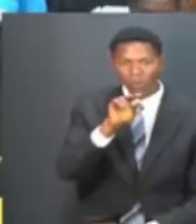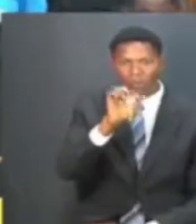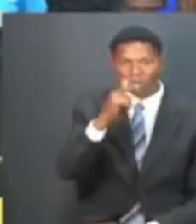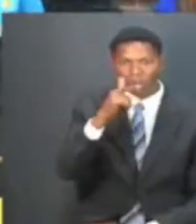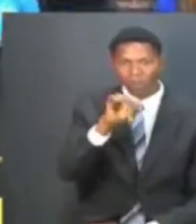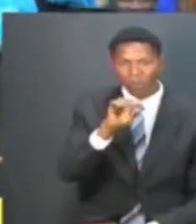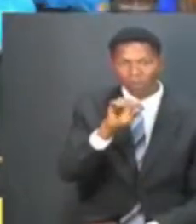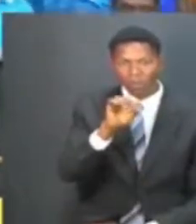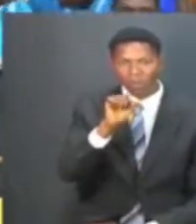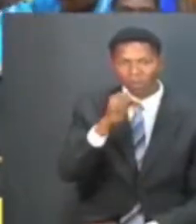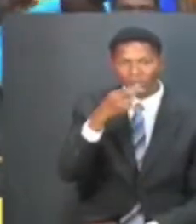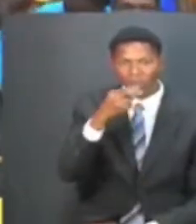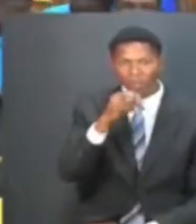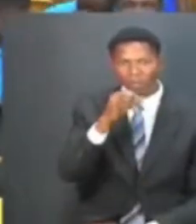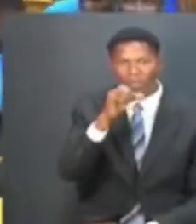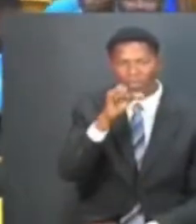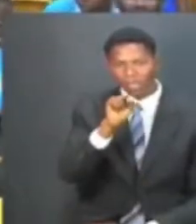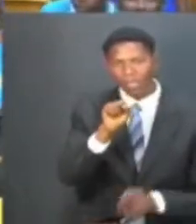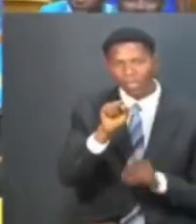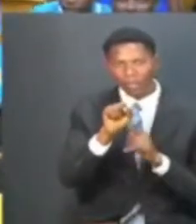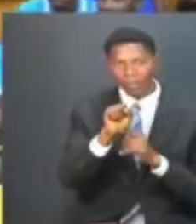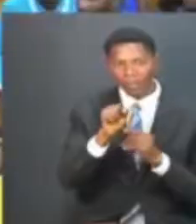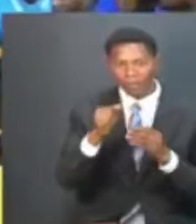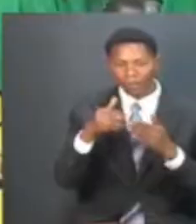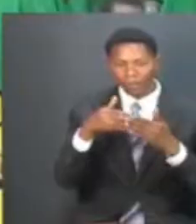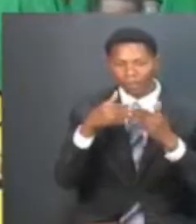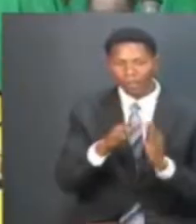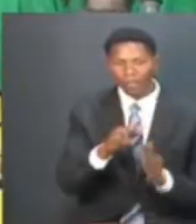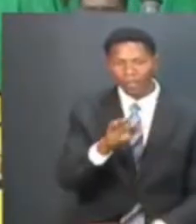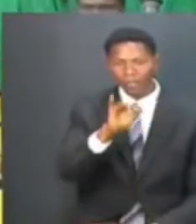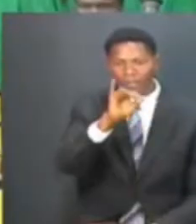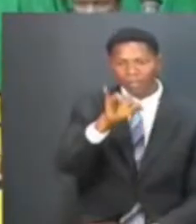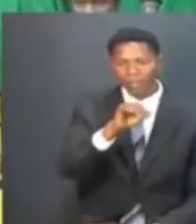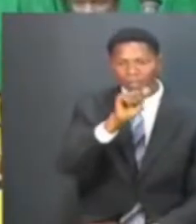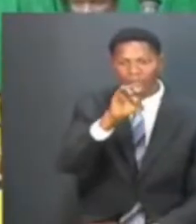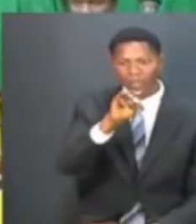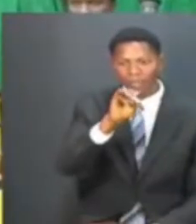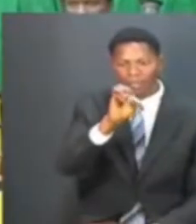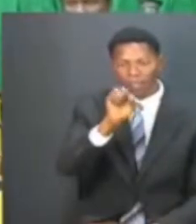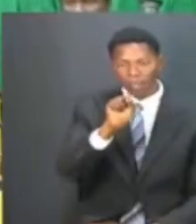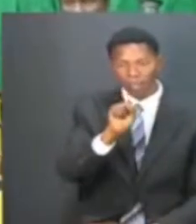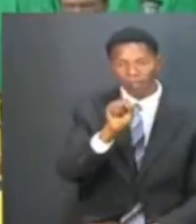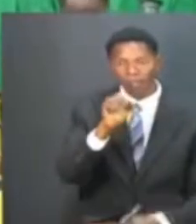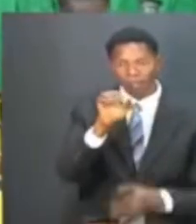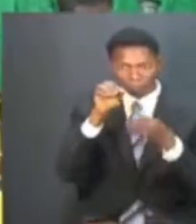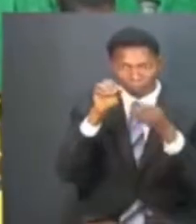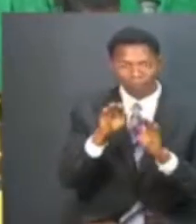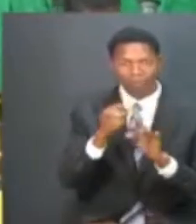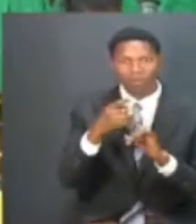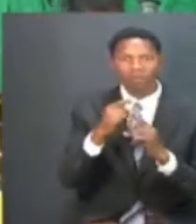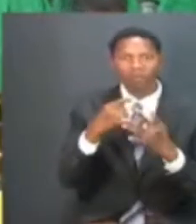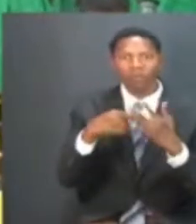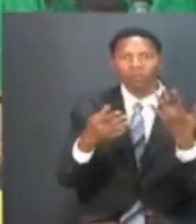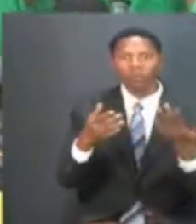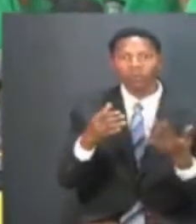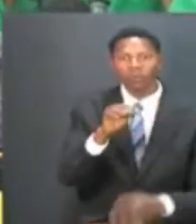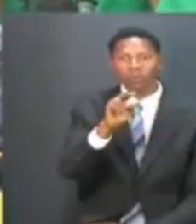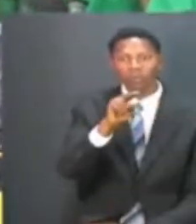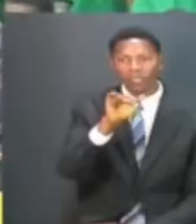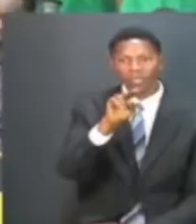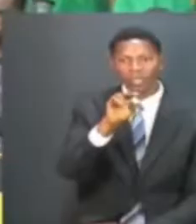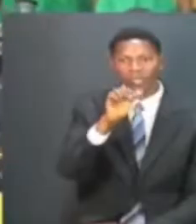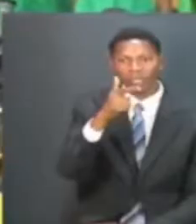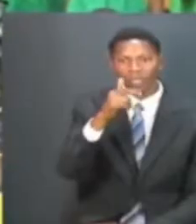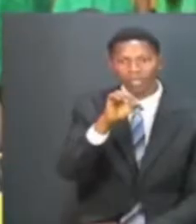by James Waterbeck, a teacher. They are from Ningo Pram Pram.